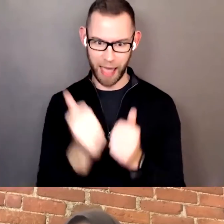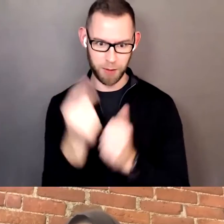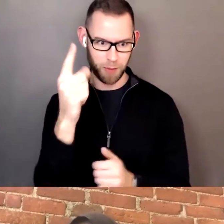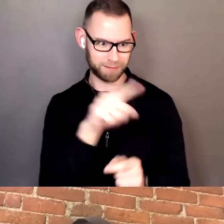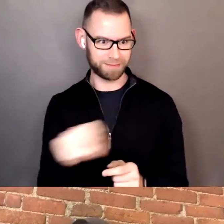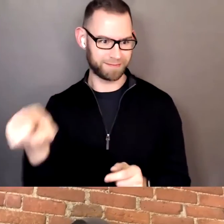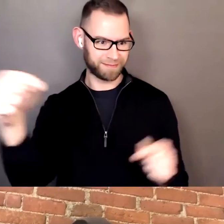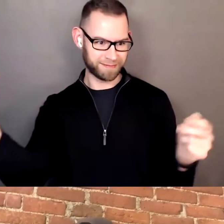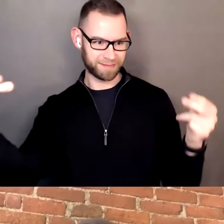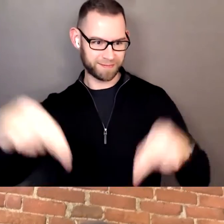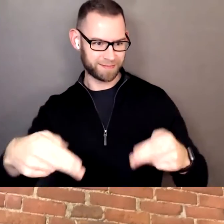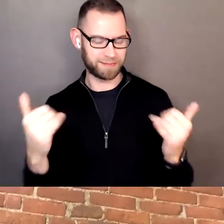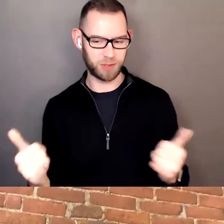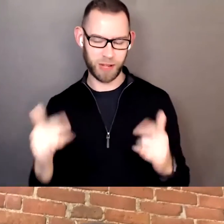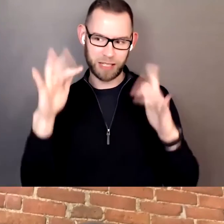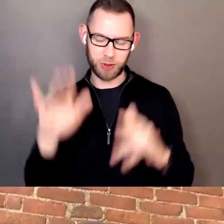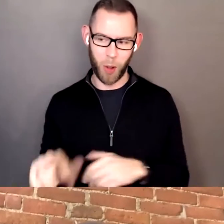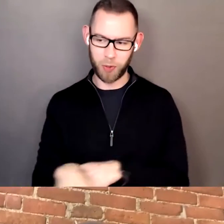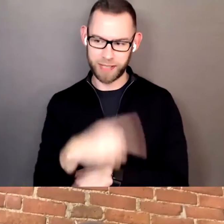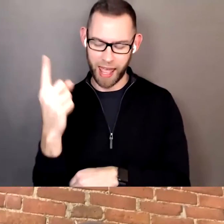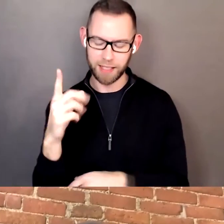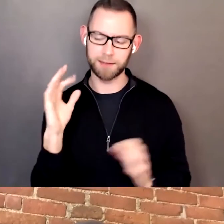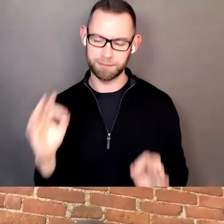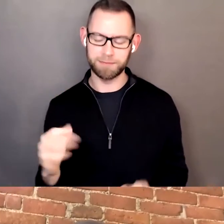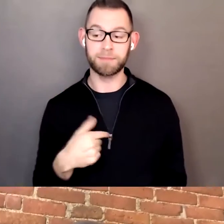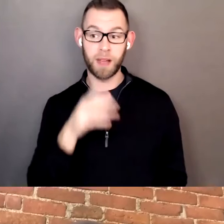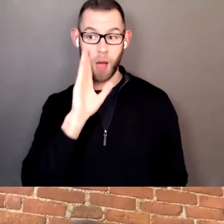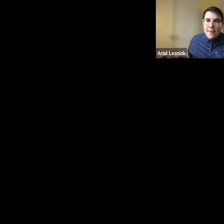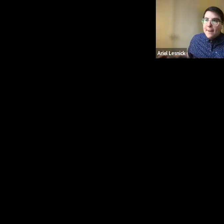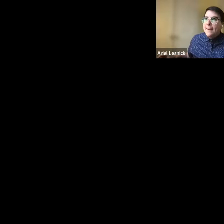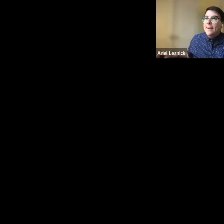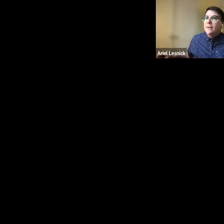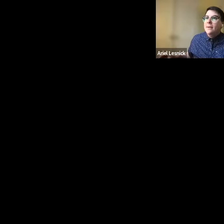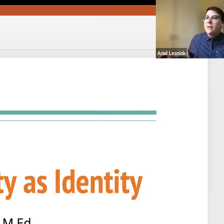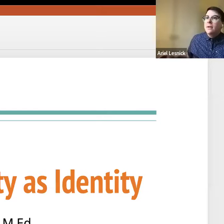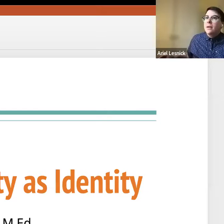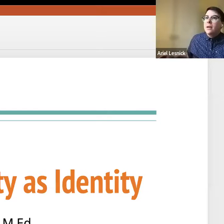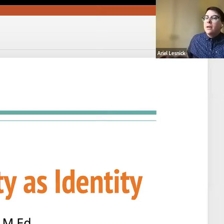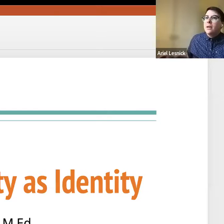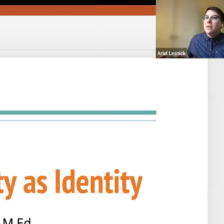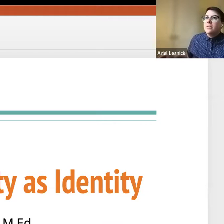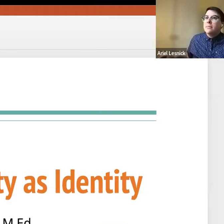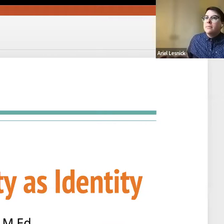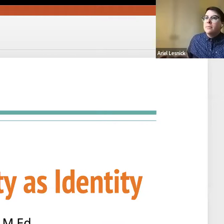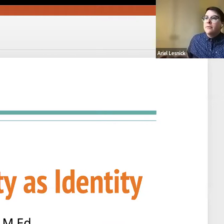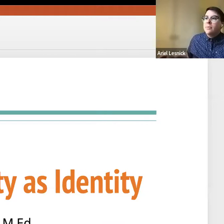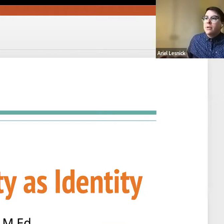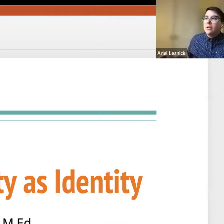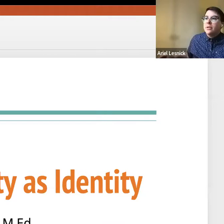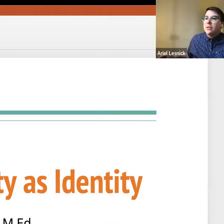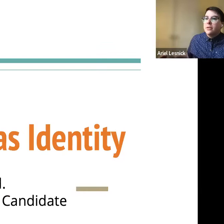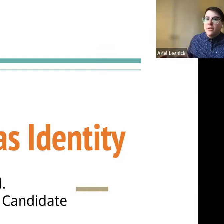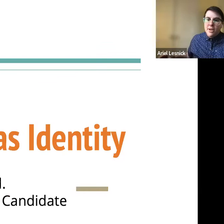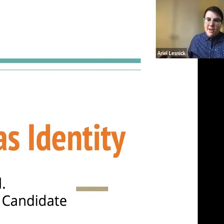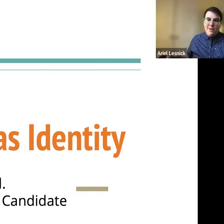snow day. I'm gonna go ahead and share my screen. Okay, I can